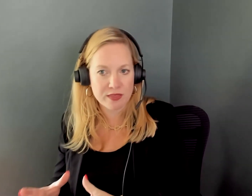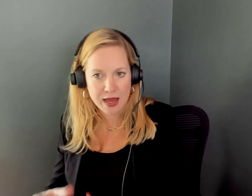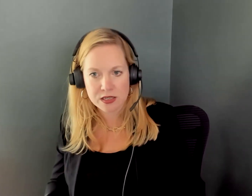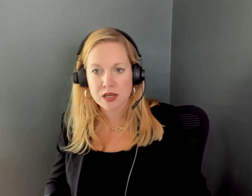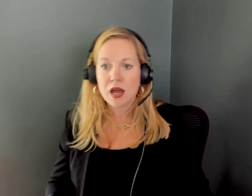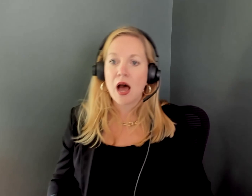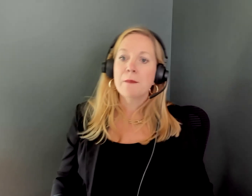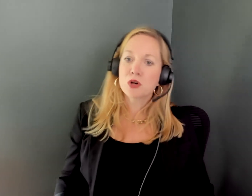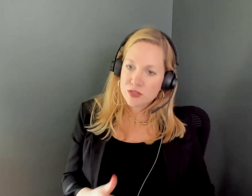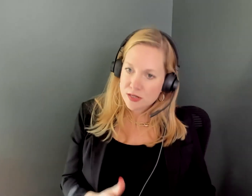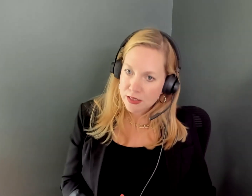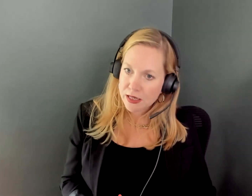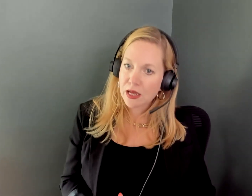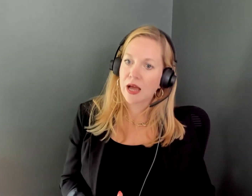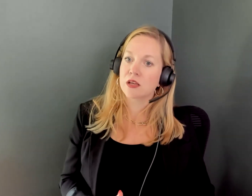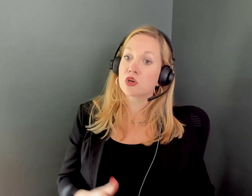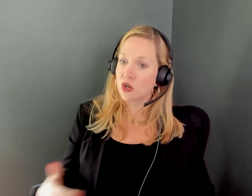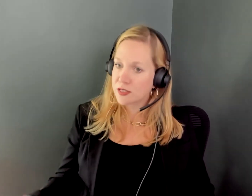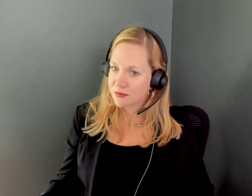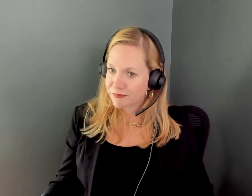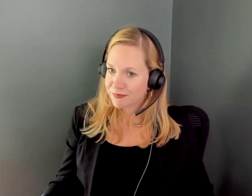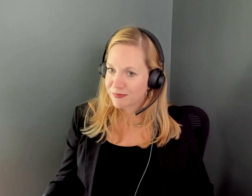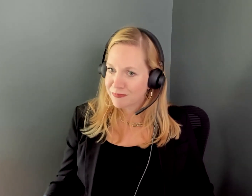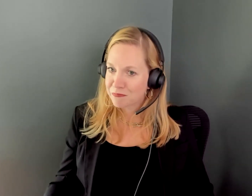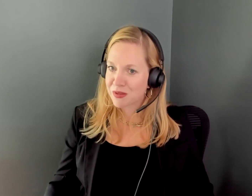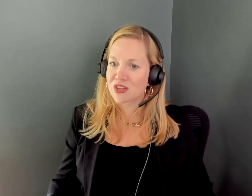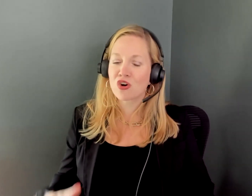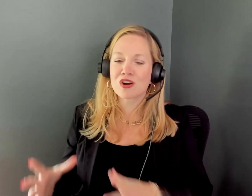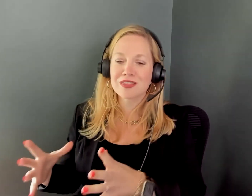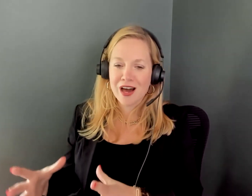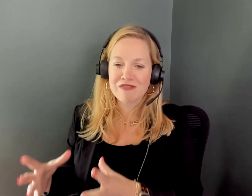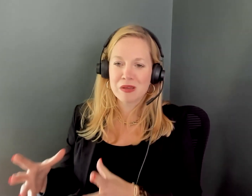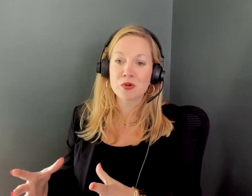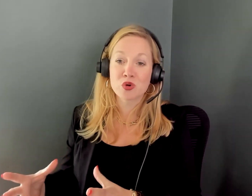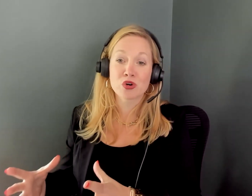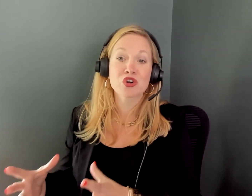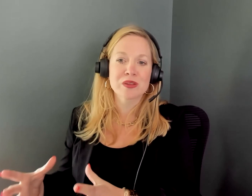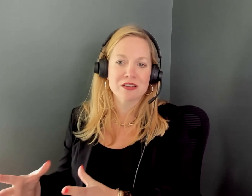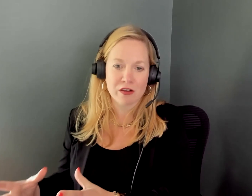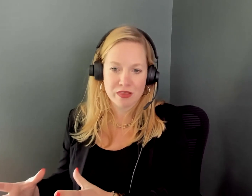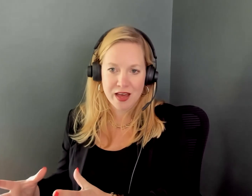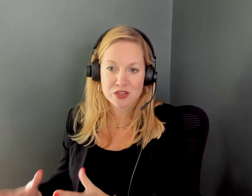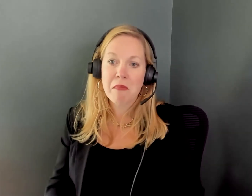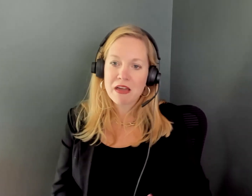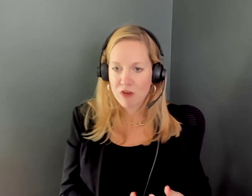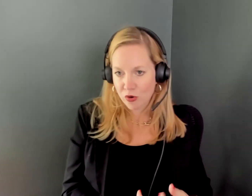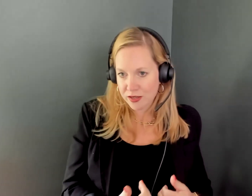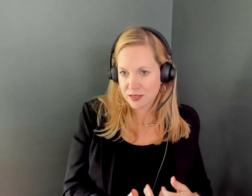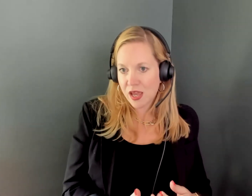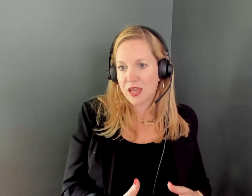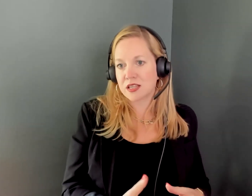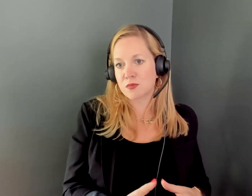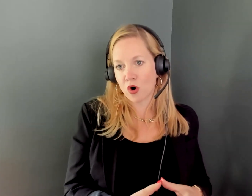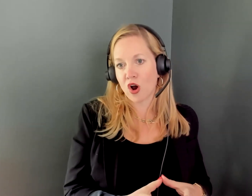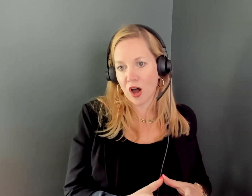are involved in that. Personally, I could, but there are a lot of people who are currently involved in that. So my